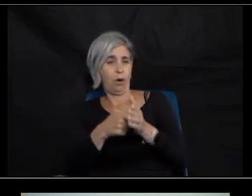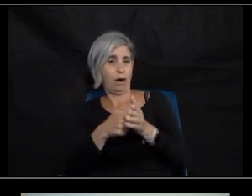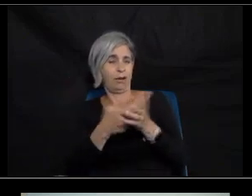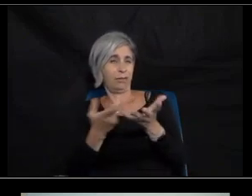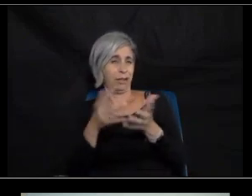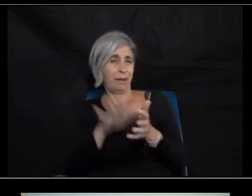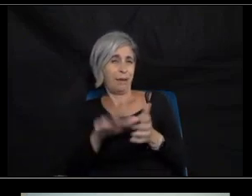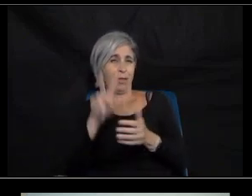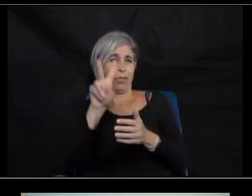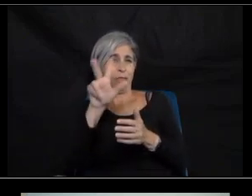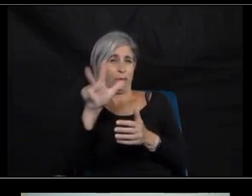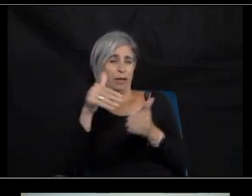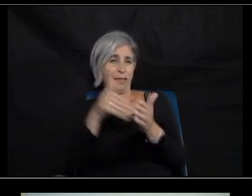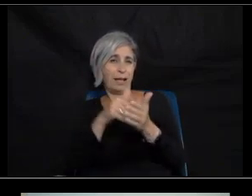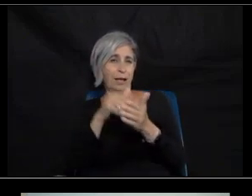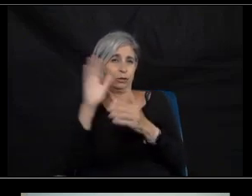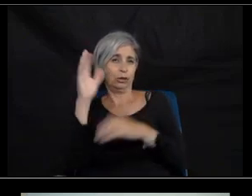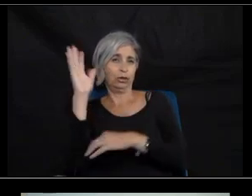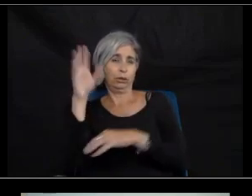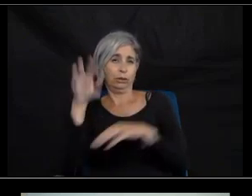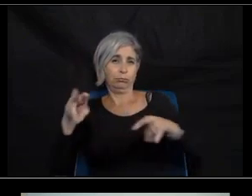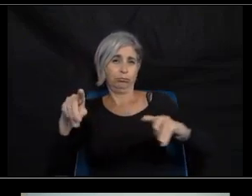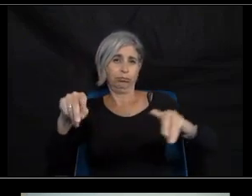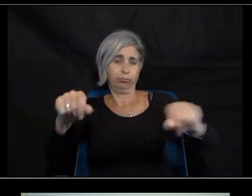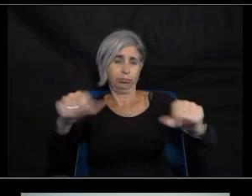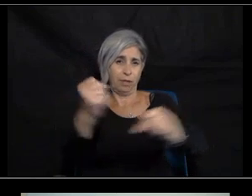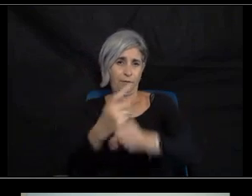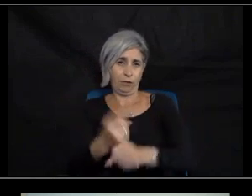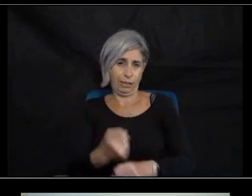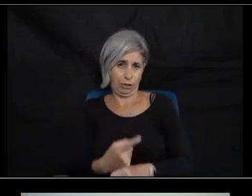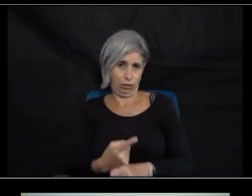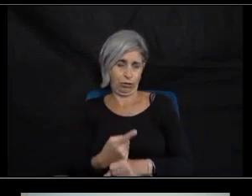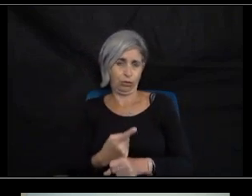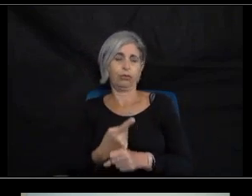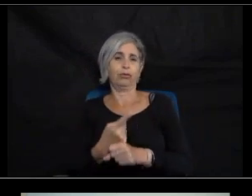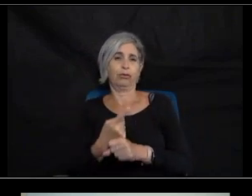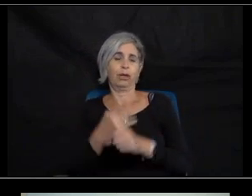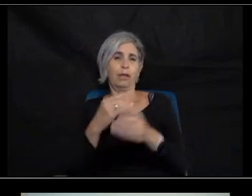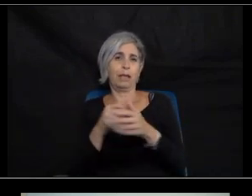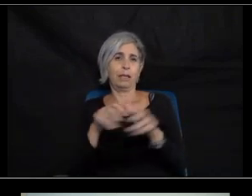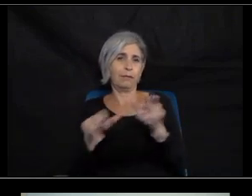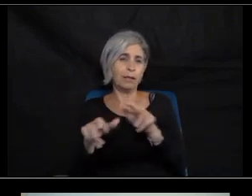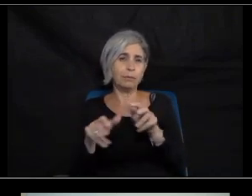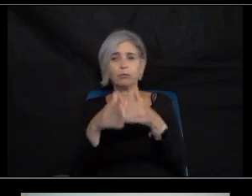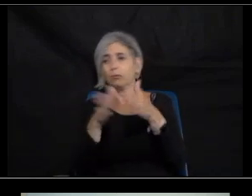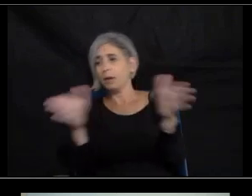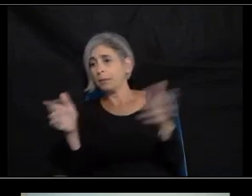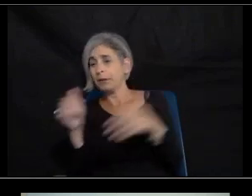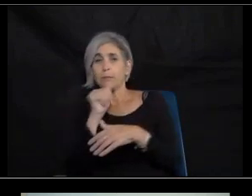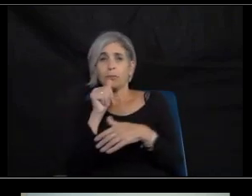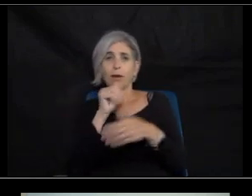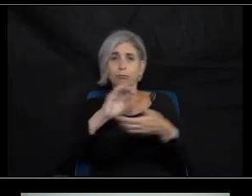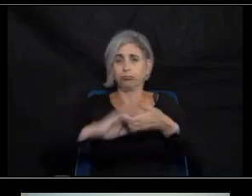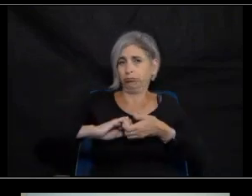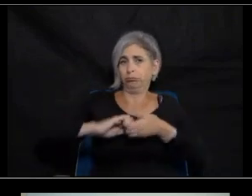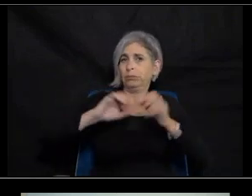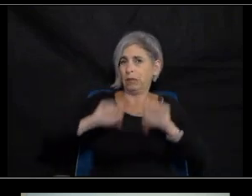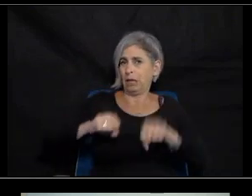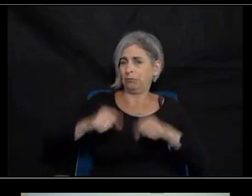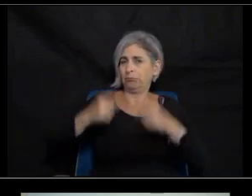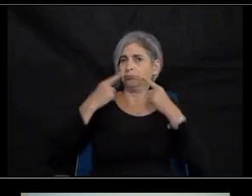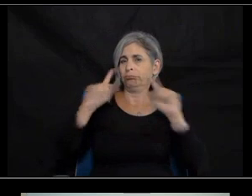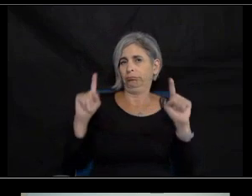about 3,000 trees per year. This is a citywide goal that will entail investments by both the public and private sectors.